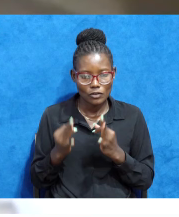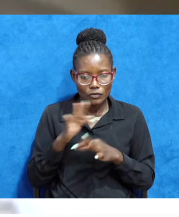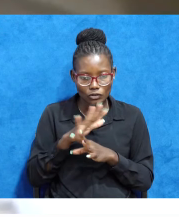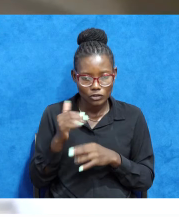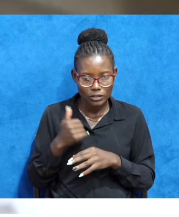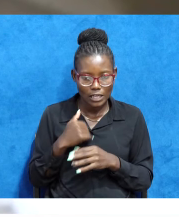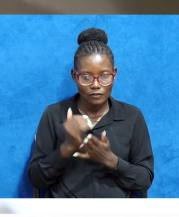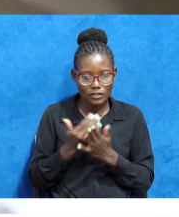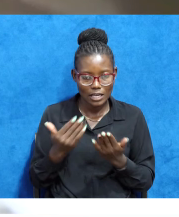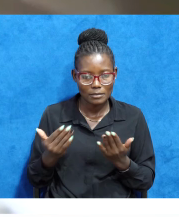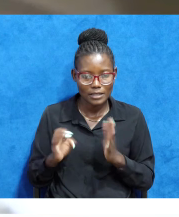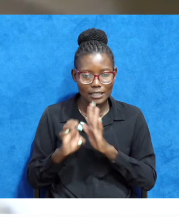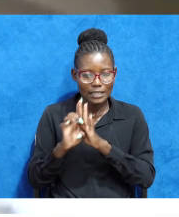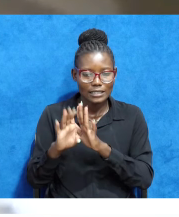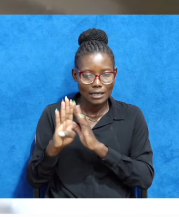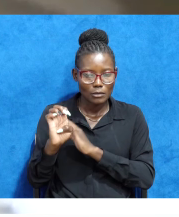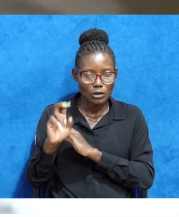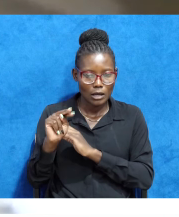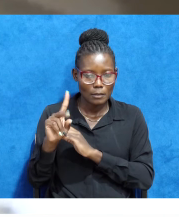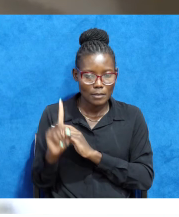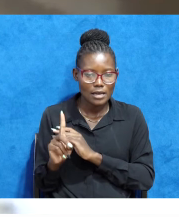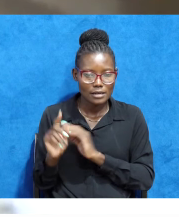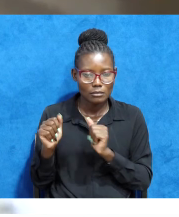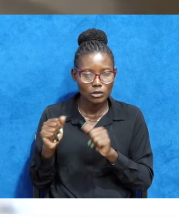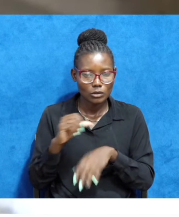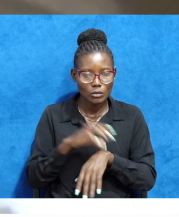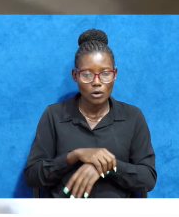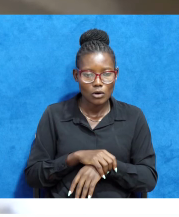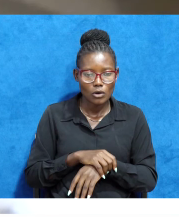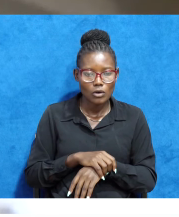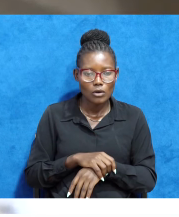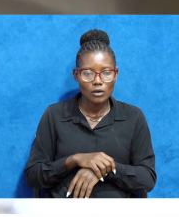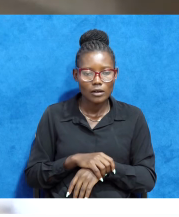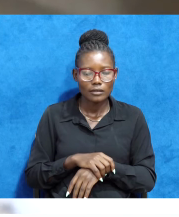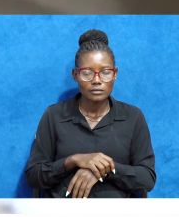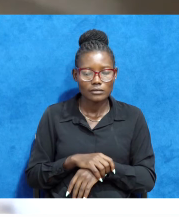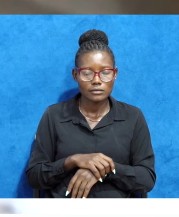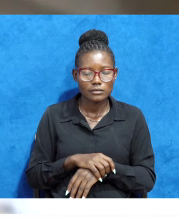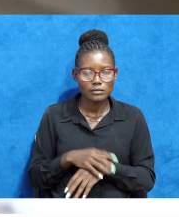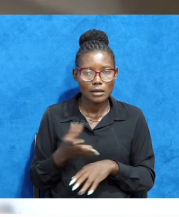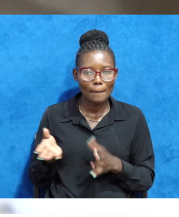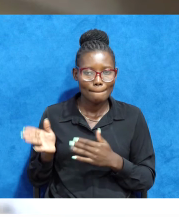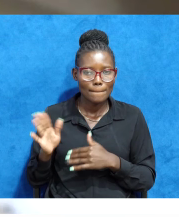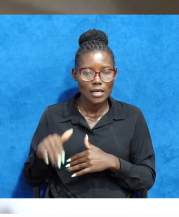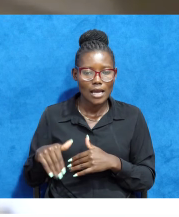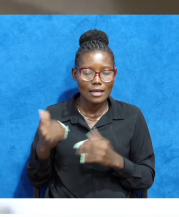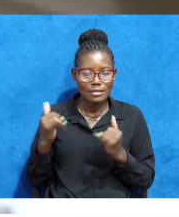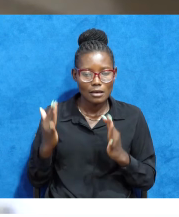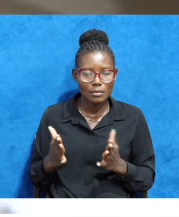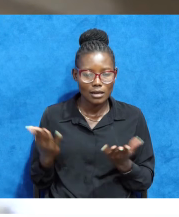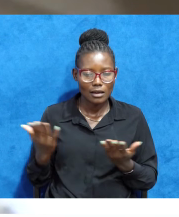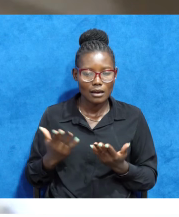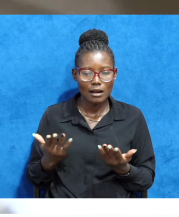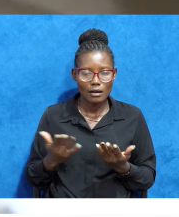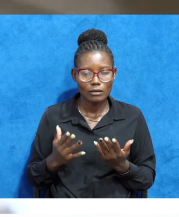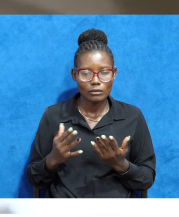wall, is you have to consider that it's going to get you even farther and farther away from the competition